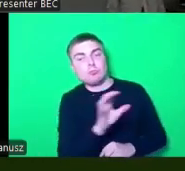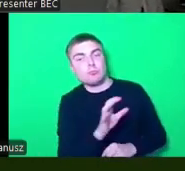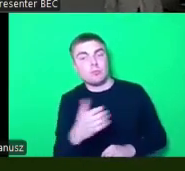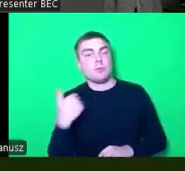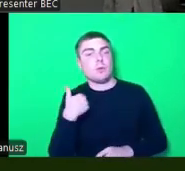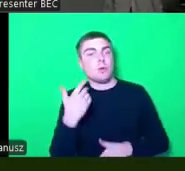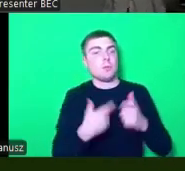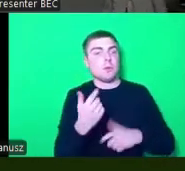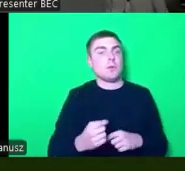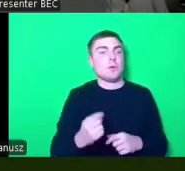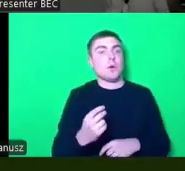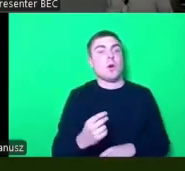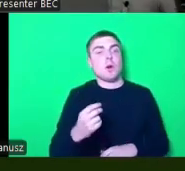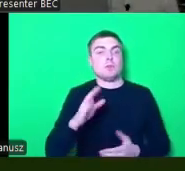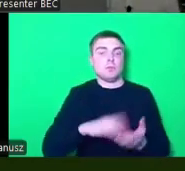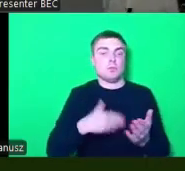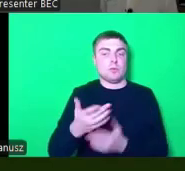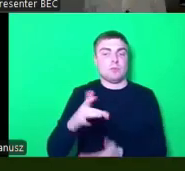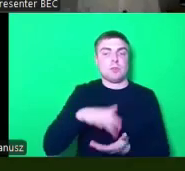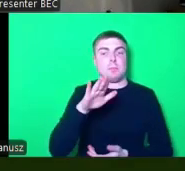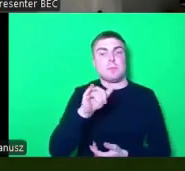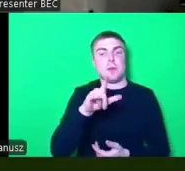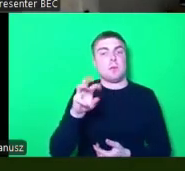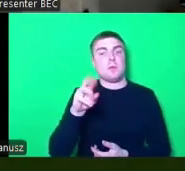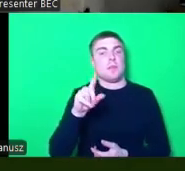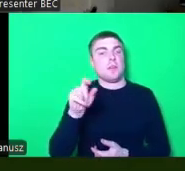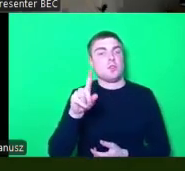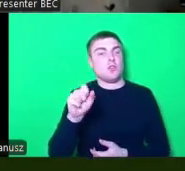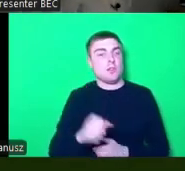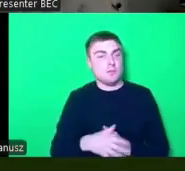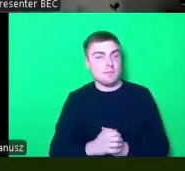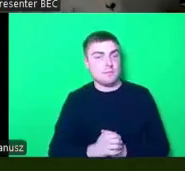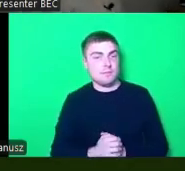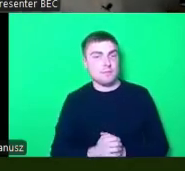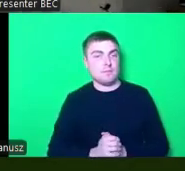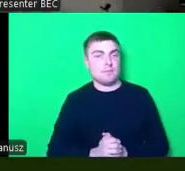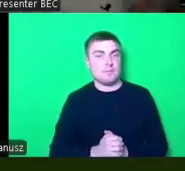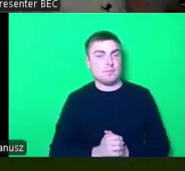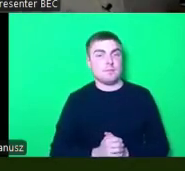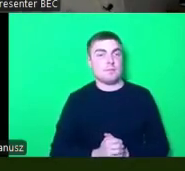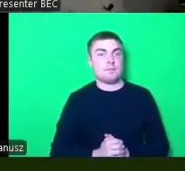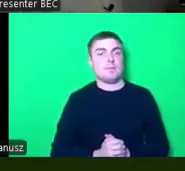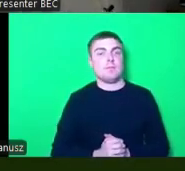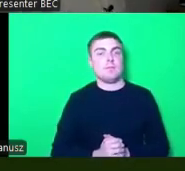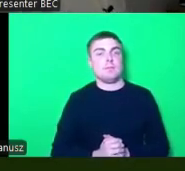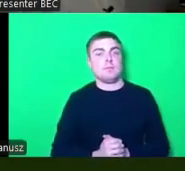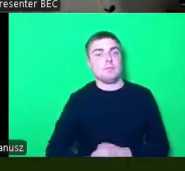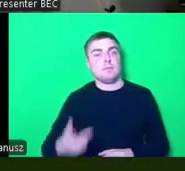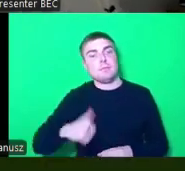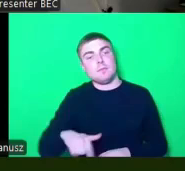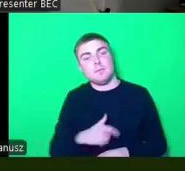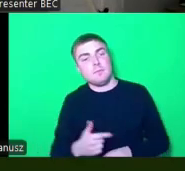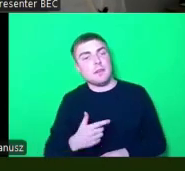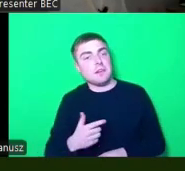of Białowieża forest, where for the Fundiv Europe plots, we looked at it with satellite